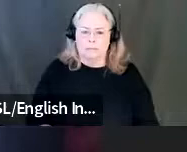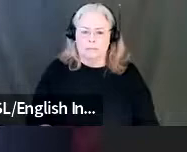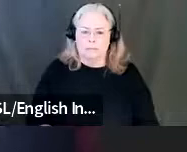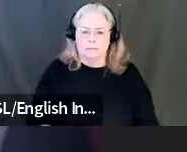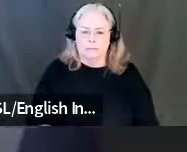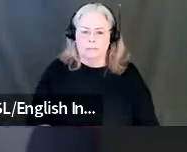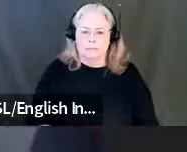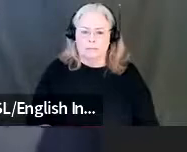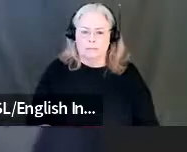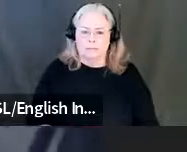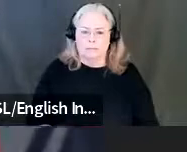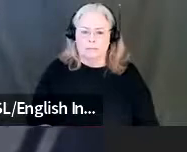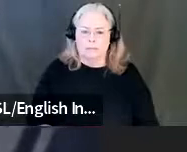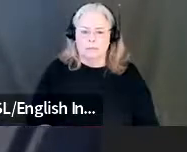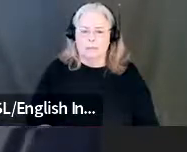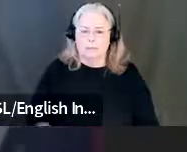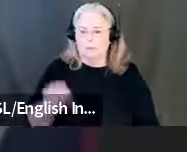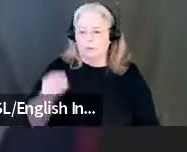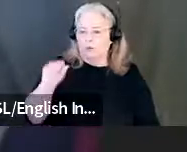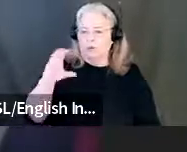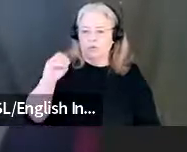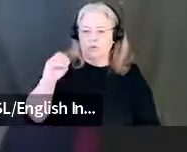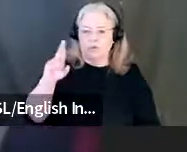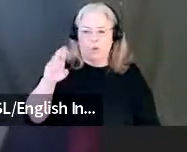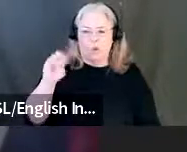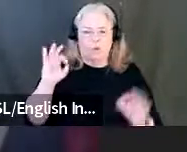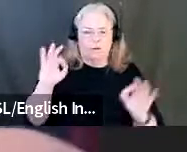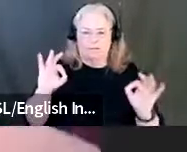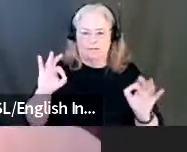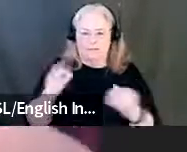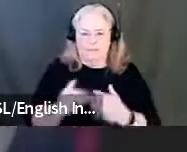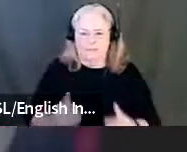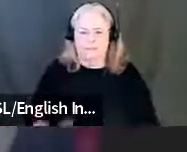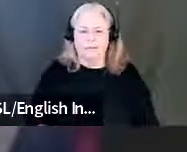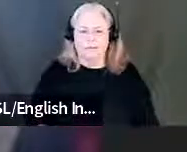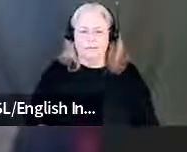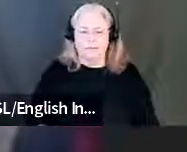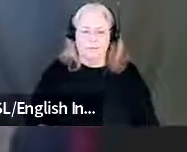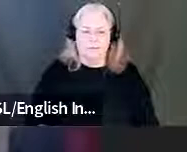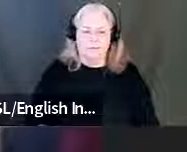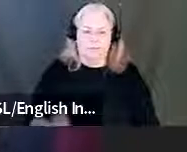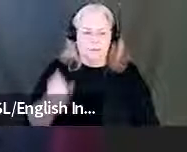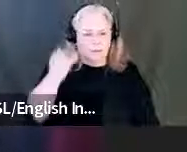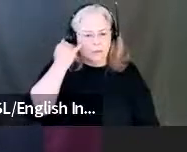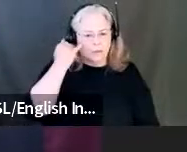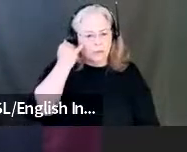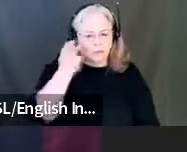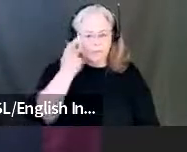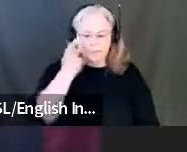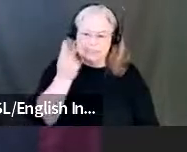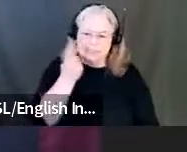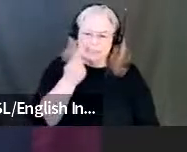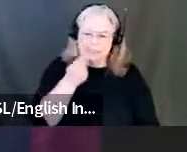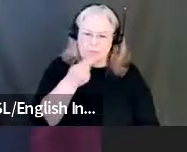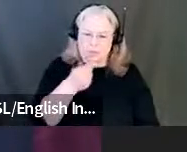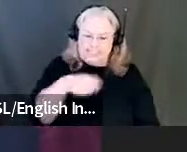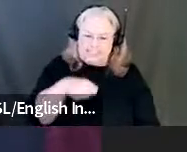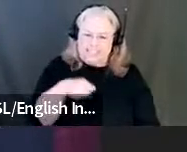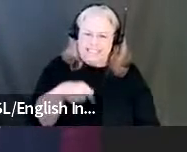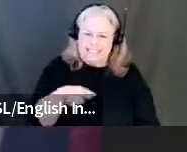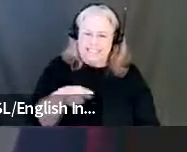And so scoring it works really great. Now, if I see something like this,